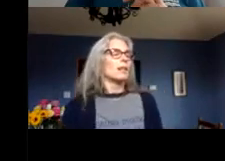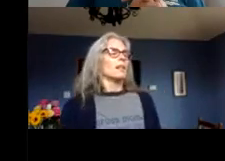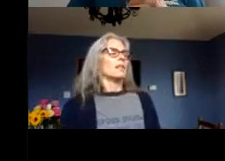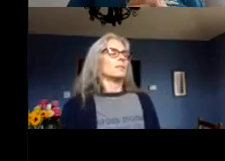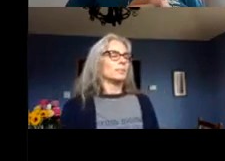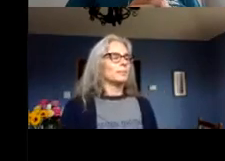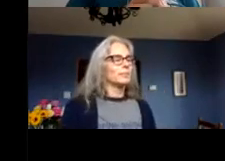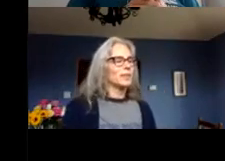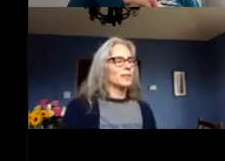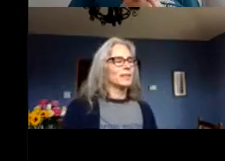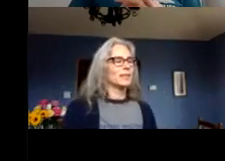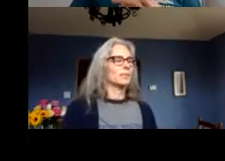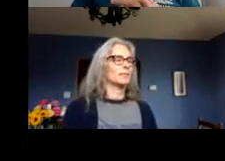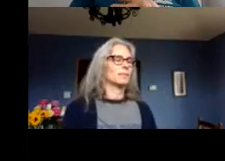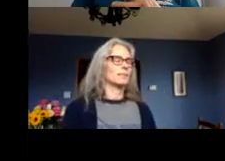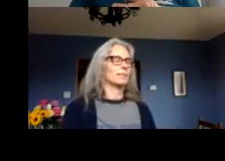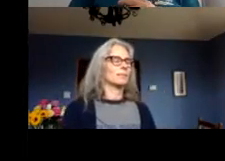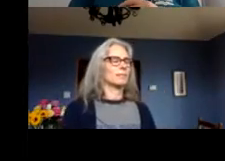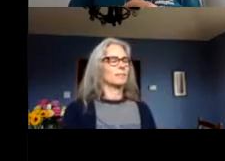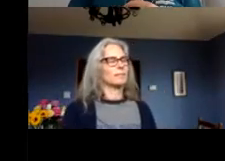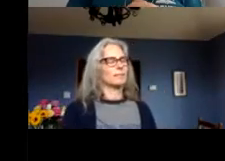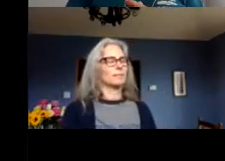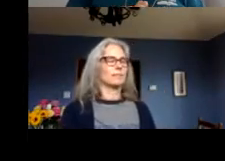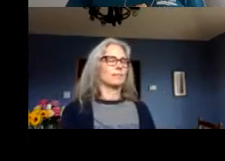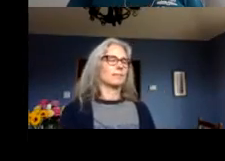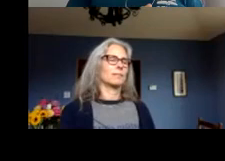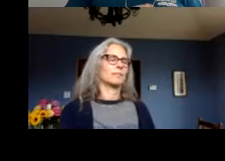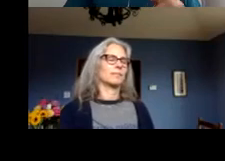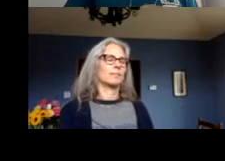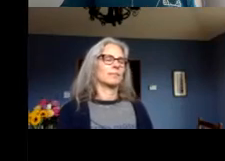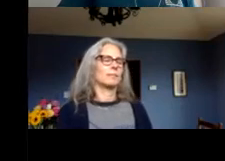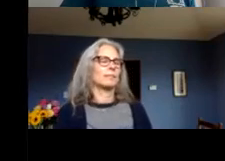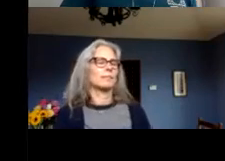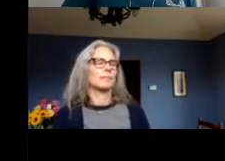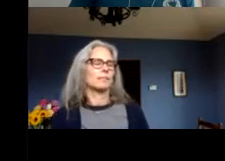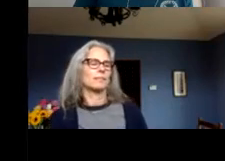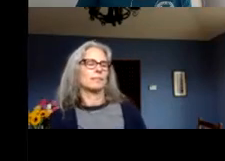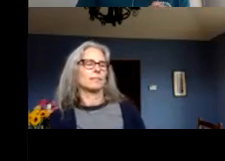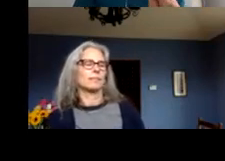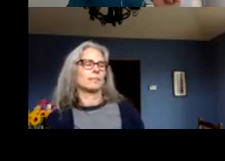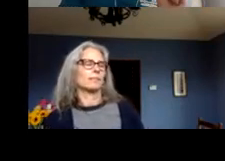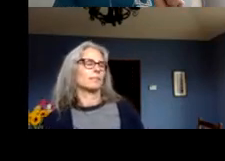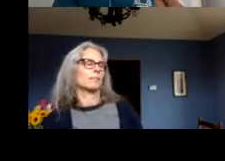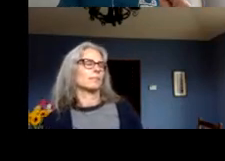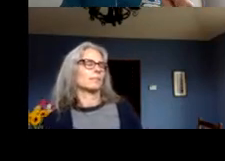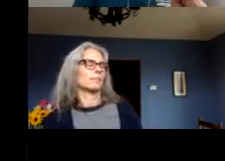Google Classroom. It does get better the more that you do it, I promise. Okay.